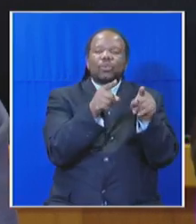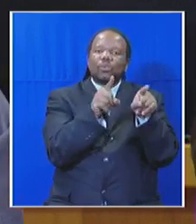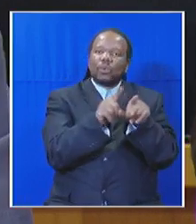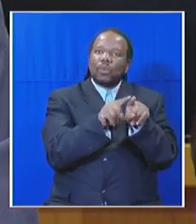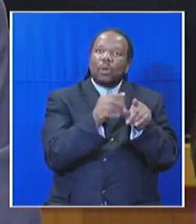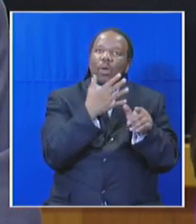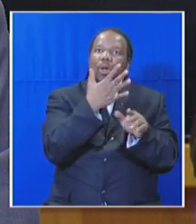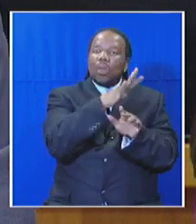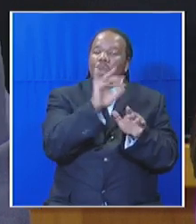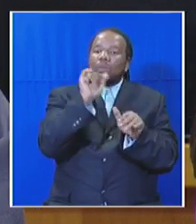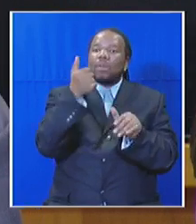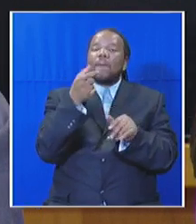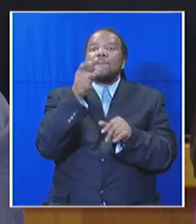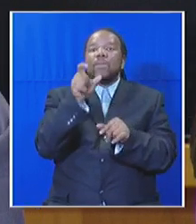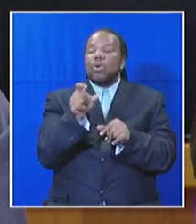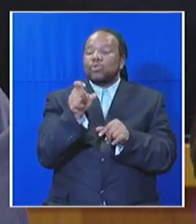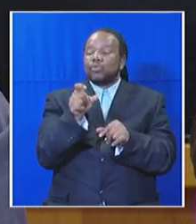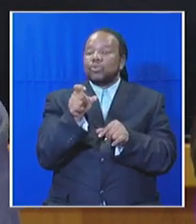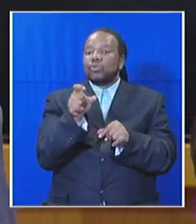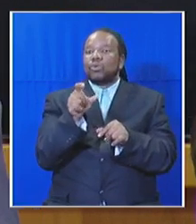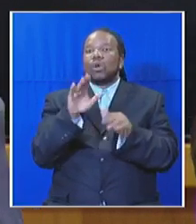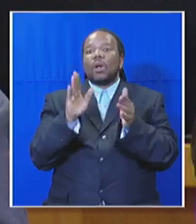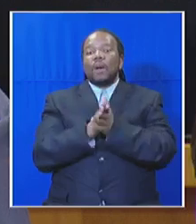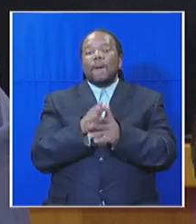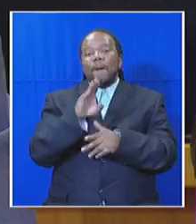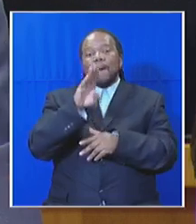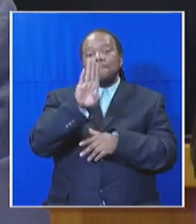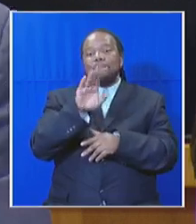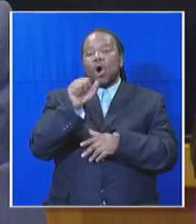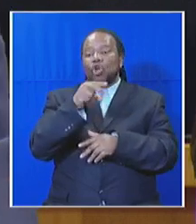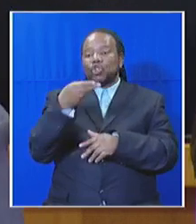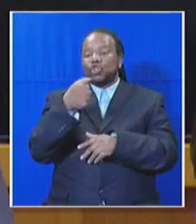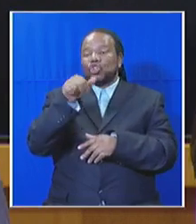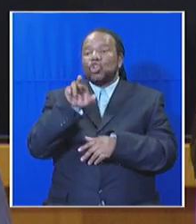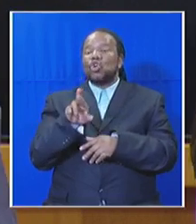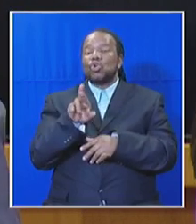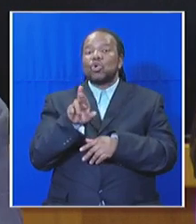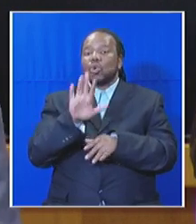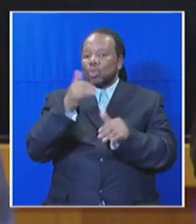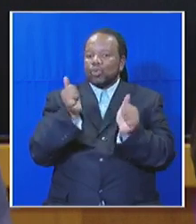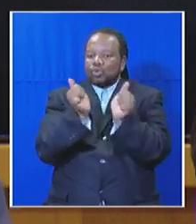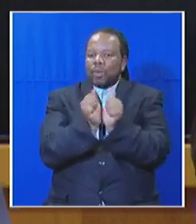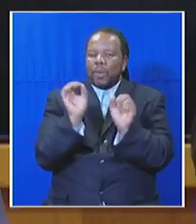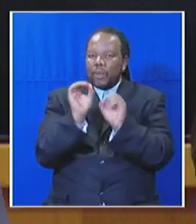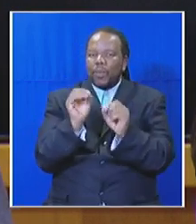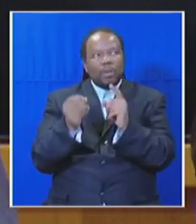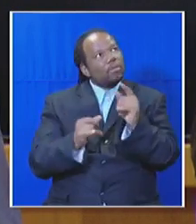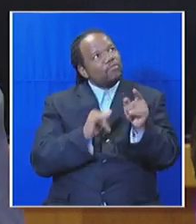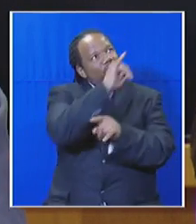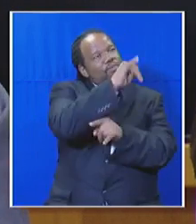not arresting the war crimes accused Omar al-Bashir, which you were duty-bound, sir. The question